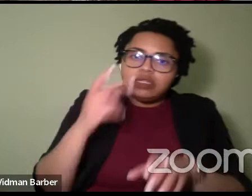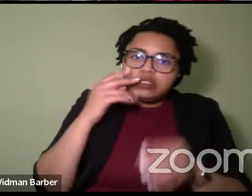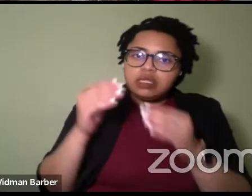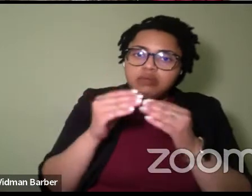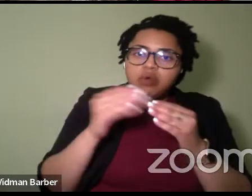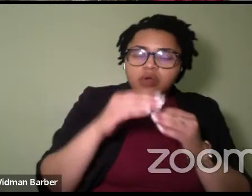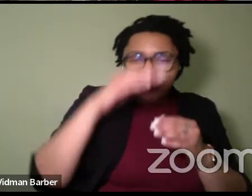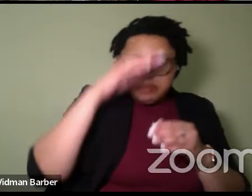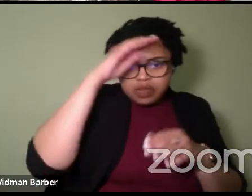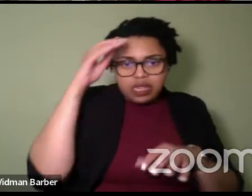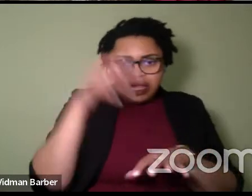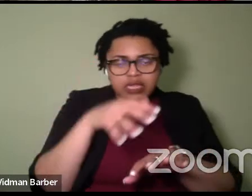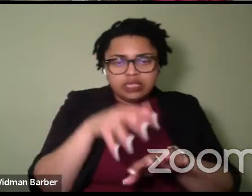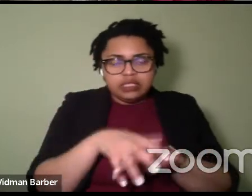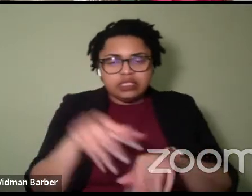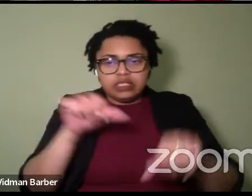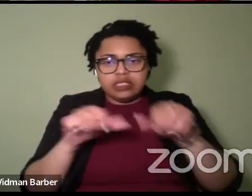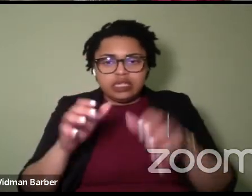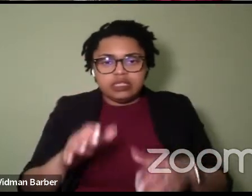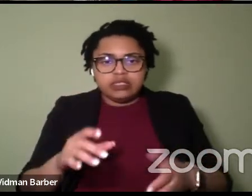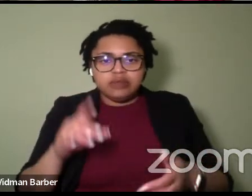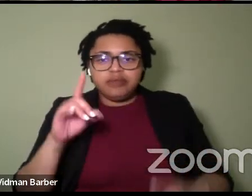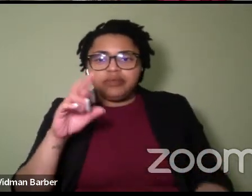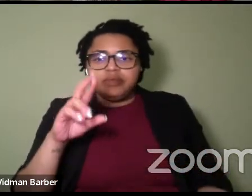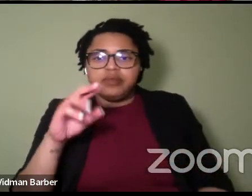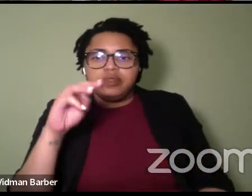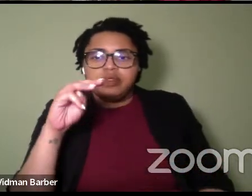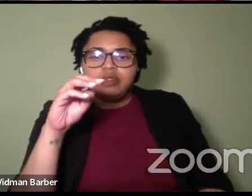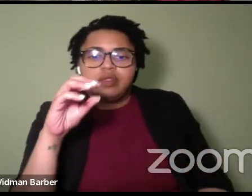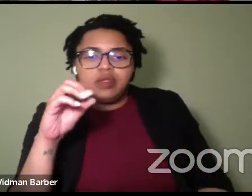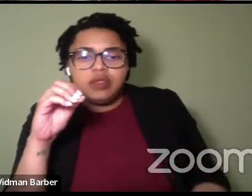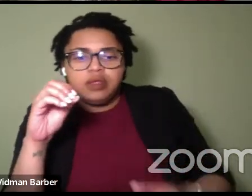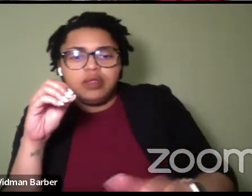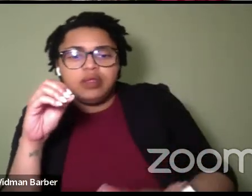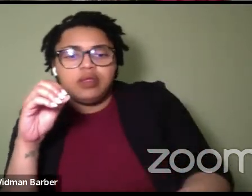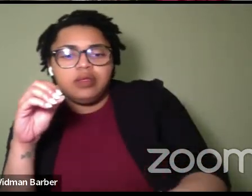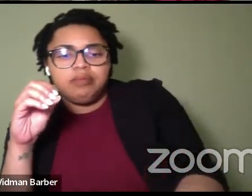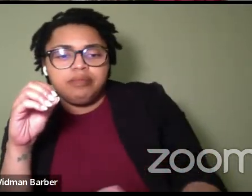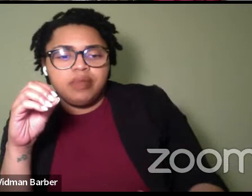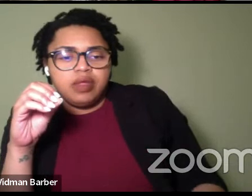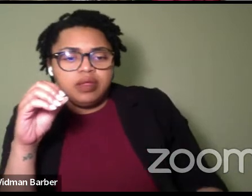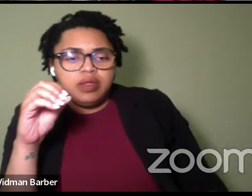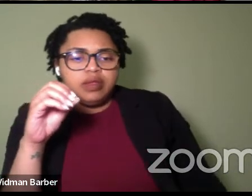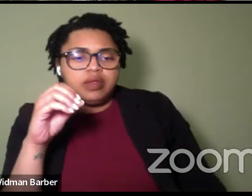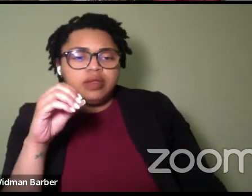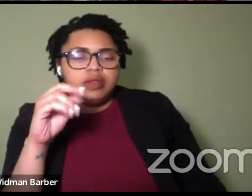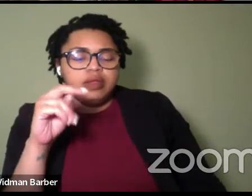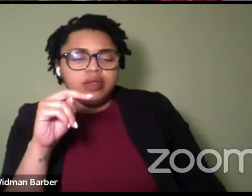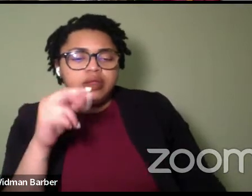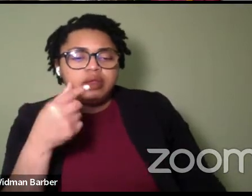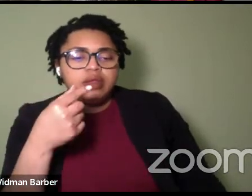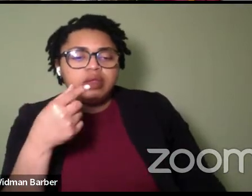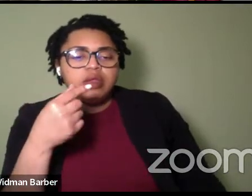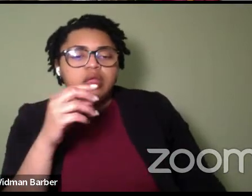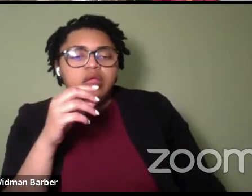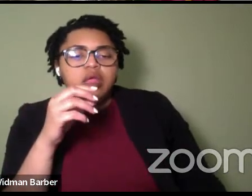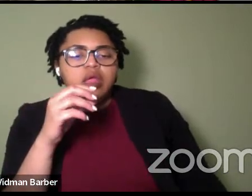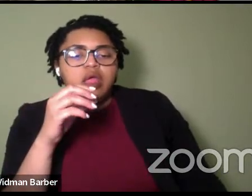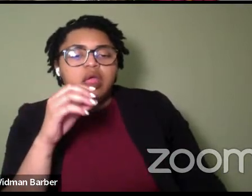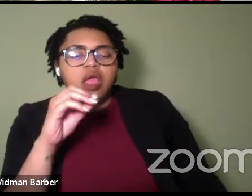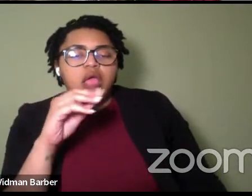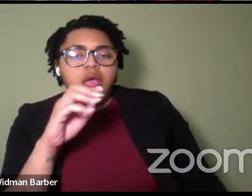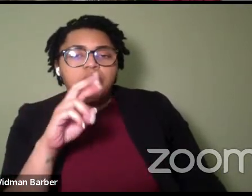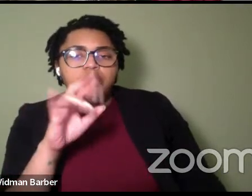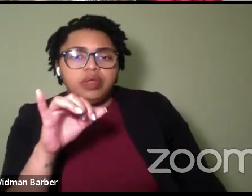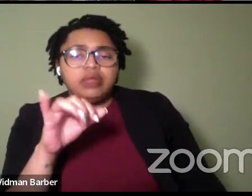Dr. Montgomery, want to start? Yeah, you see me over here thinking that's a tough one, right? Because